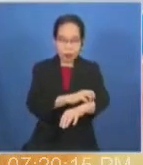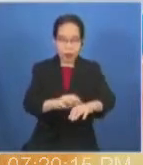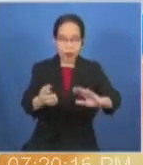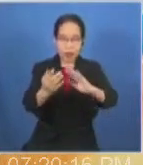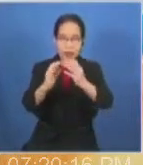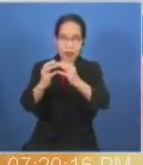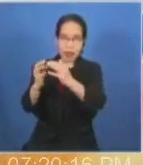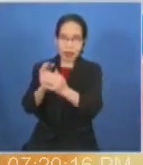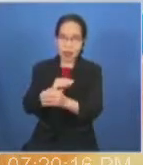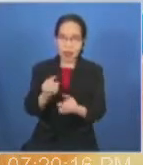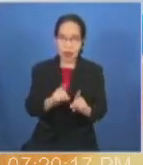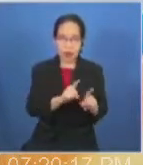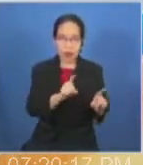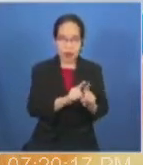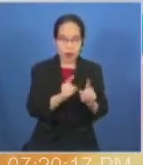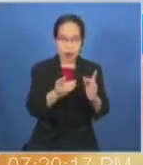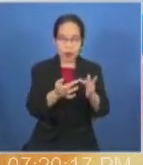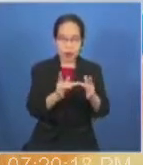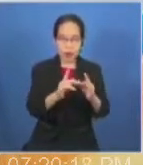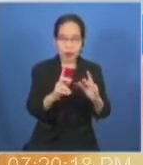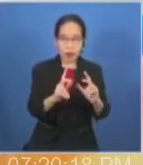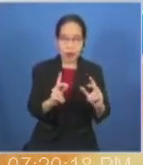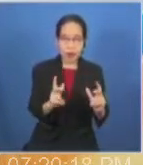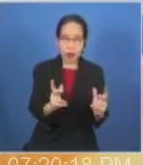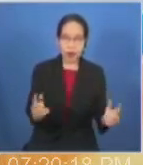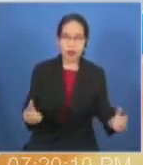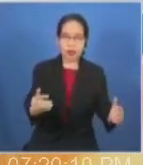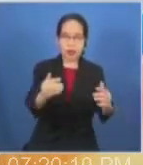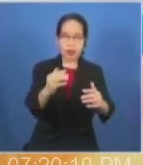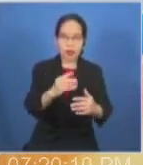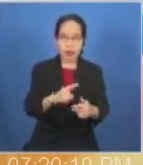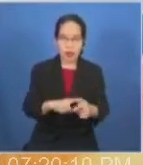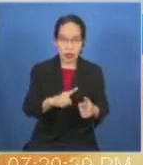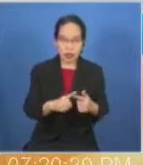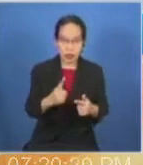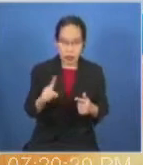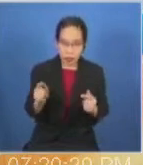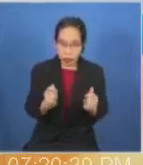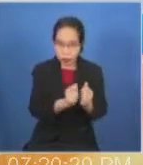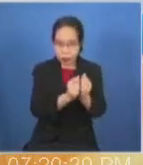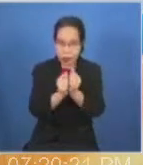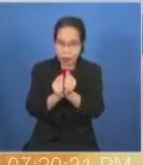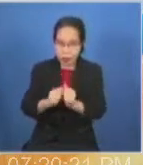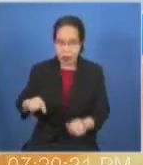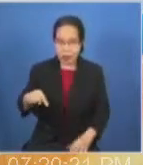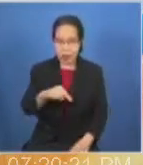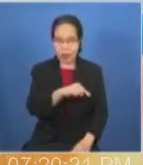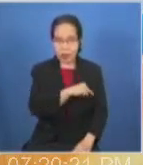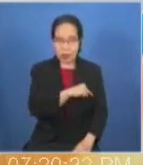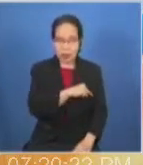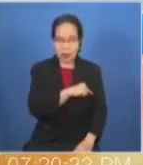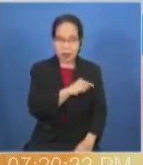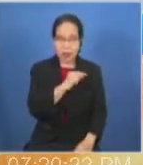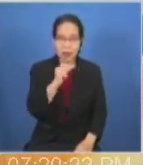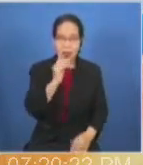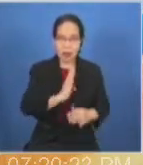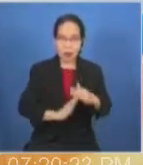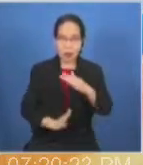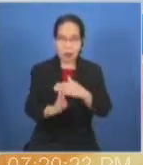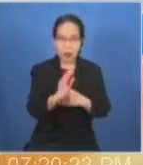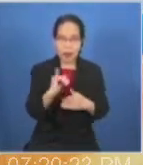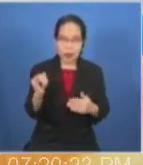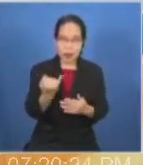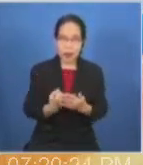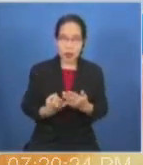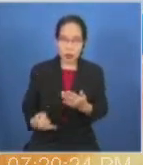us in Makati City, and also those who are there for our virtual audience. They are with